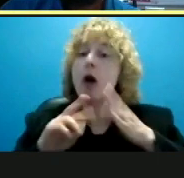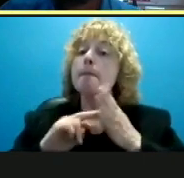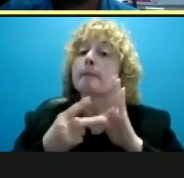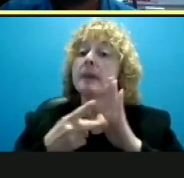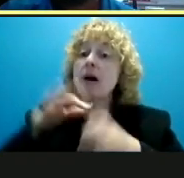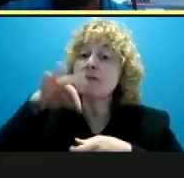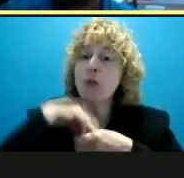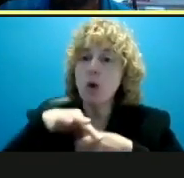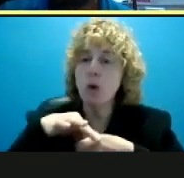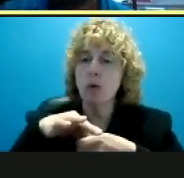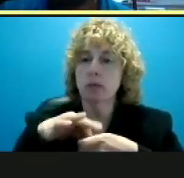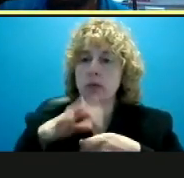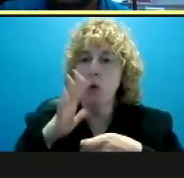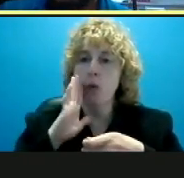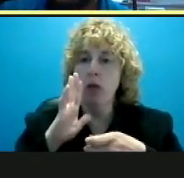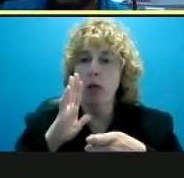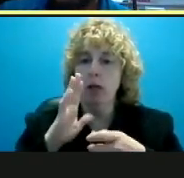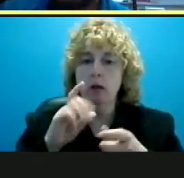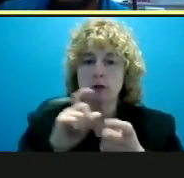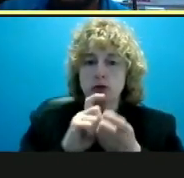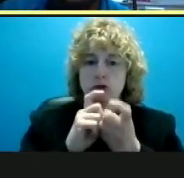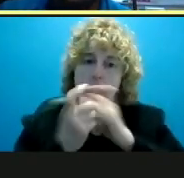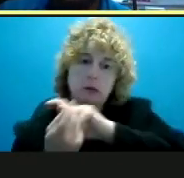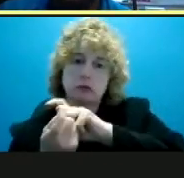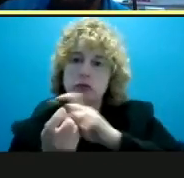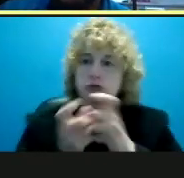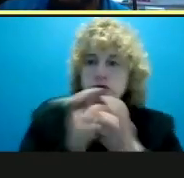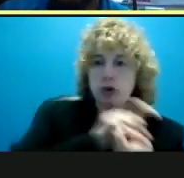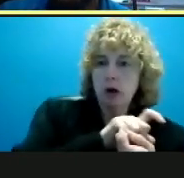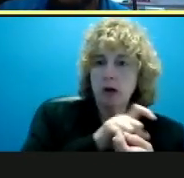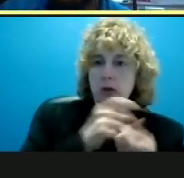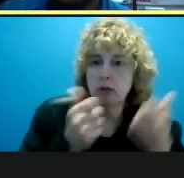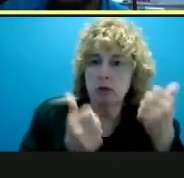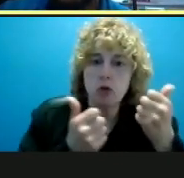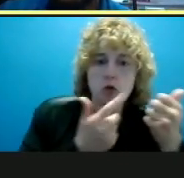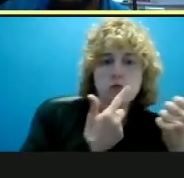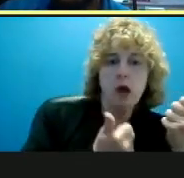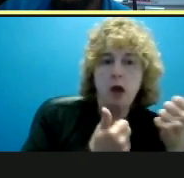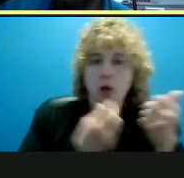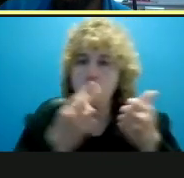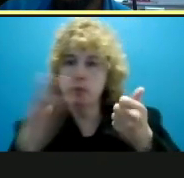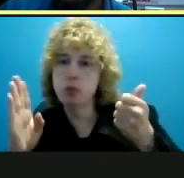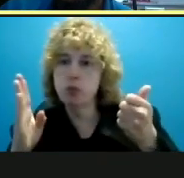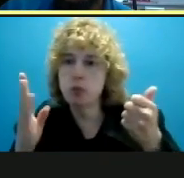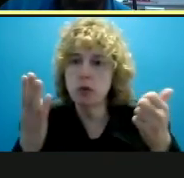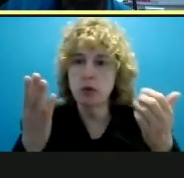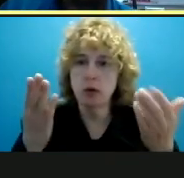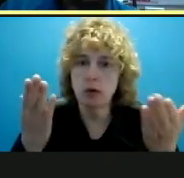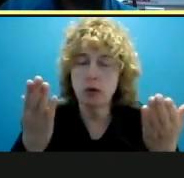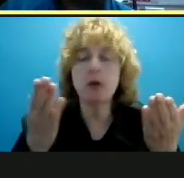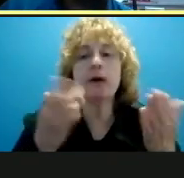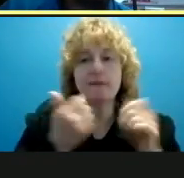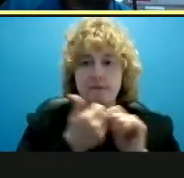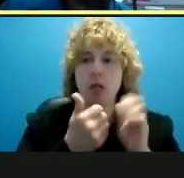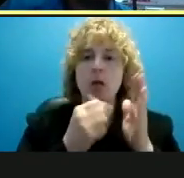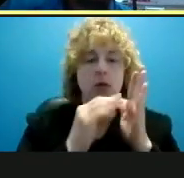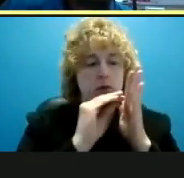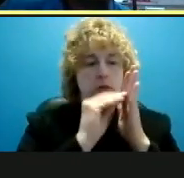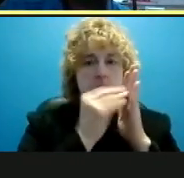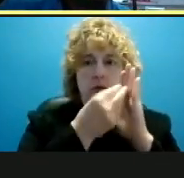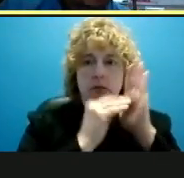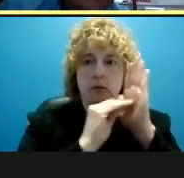So, the results. Look at this funny shape. What is this about? It doesn't have nothing to do with a box, right? There's another one. Next, please.